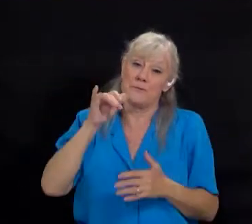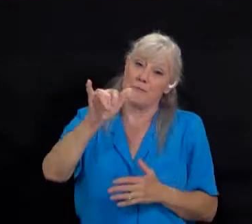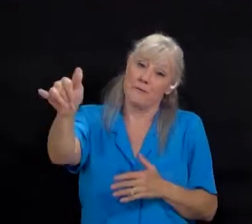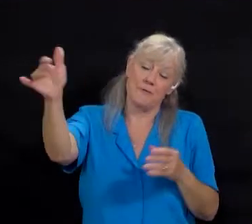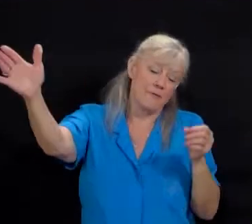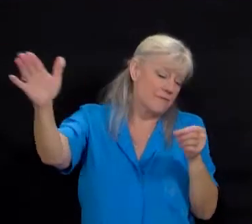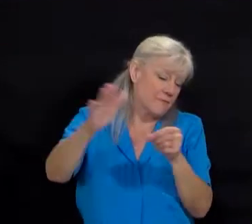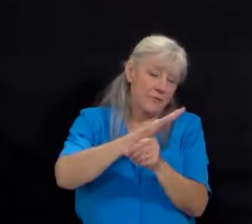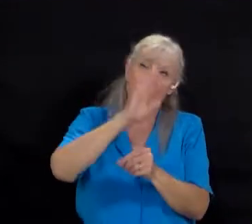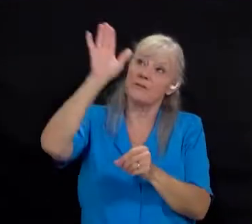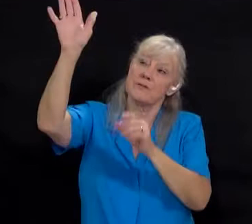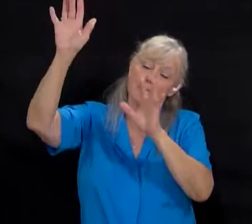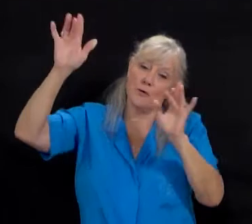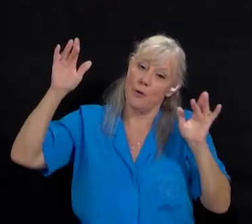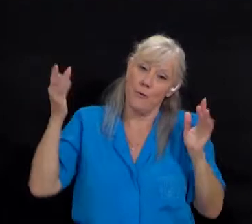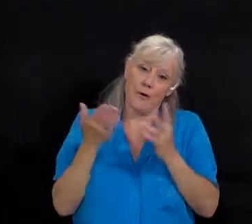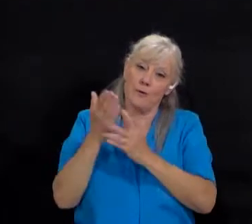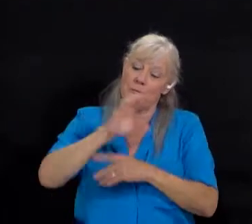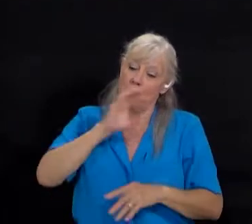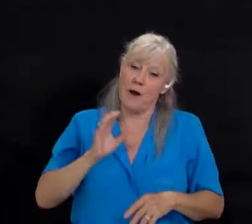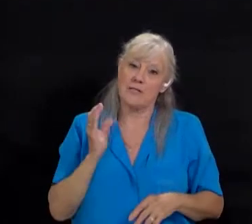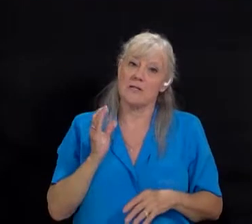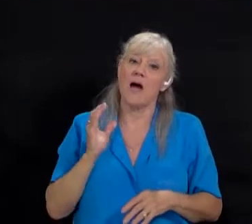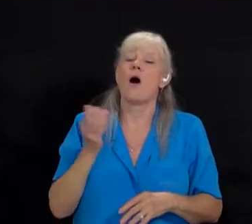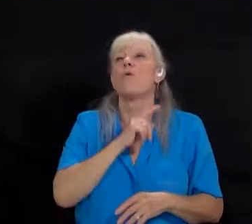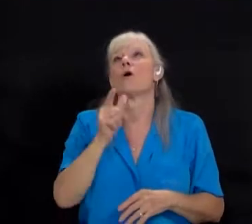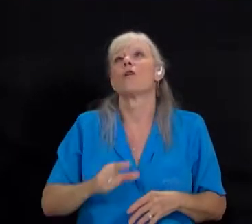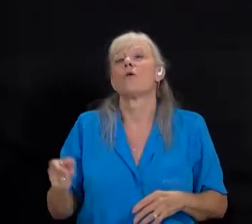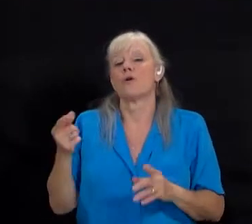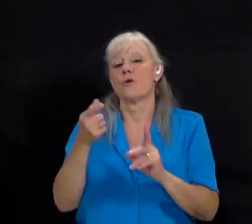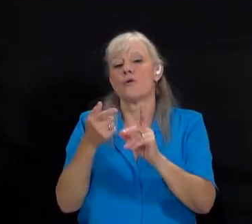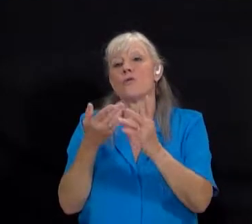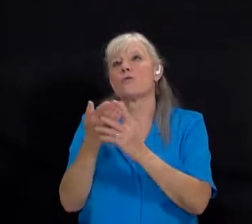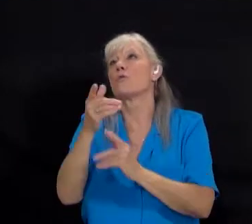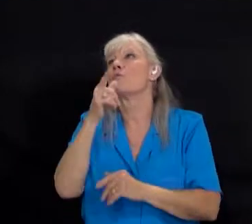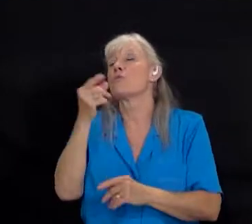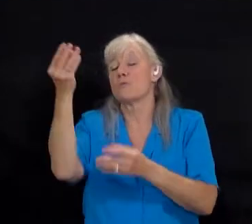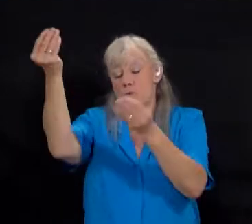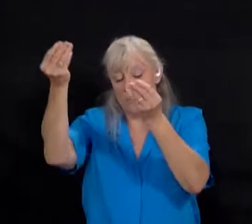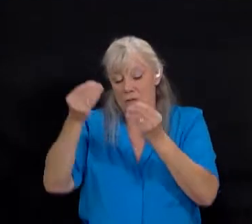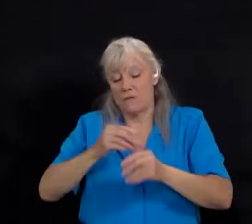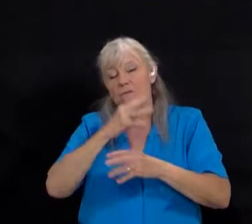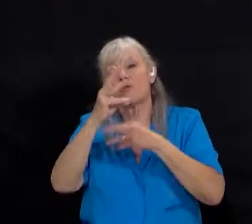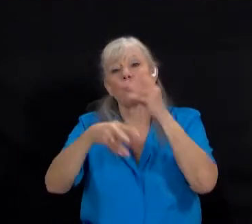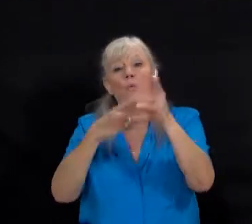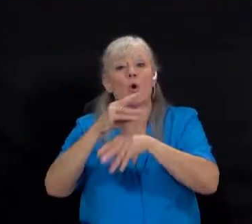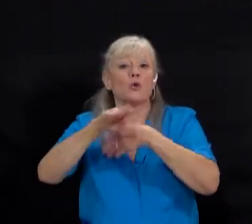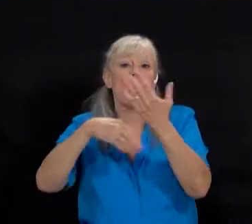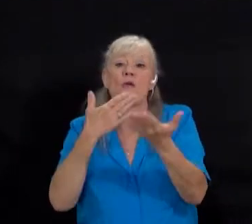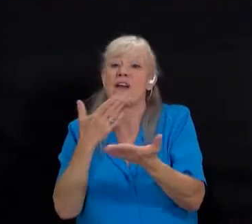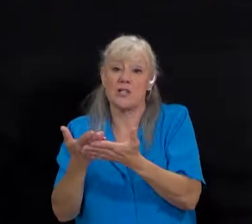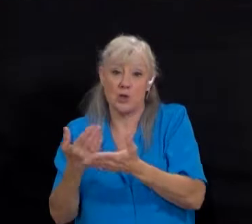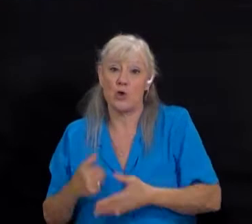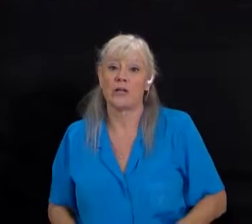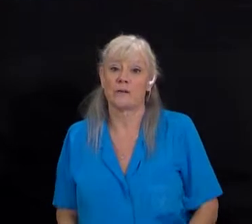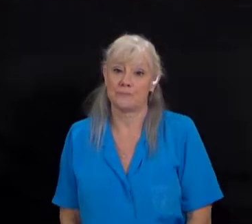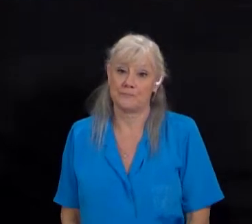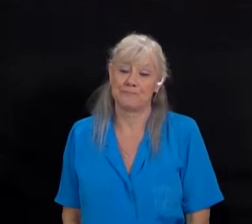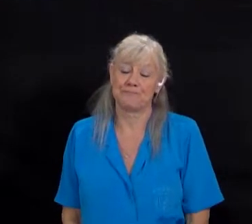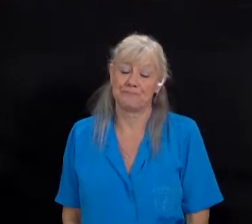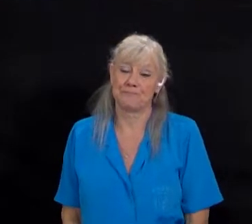your glory. Through Christ our Lord, through whom you bestow on the world all that is good.